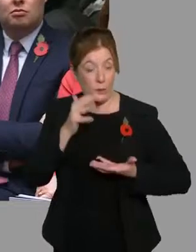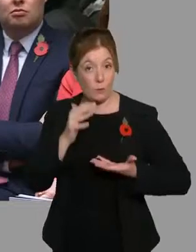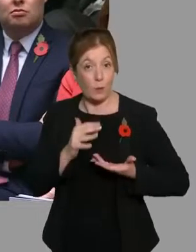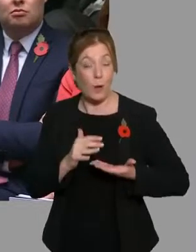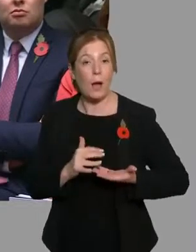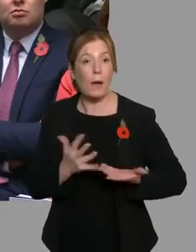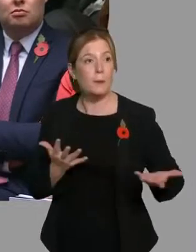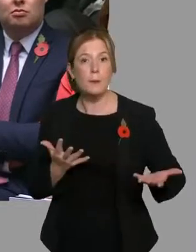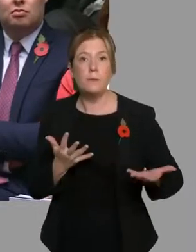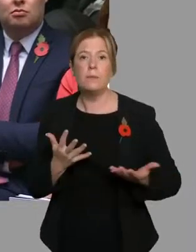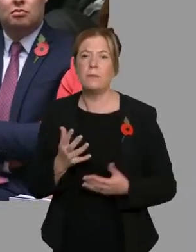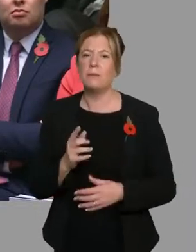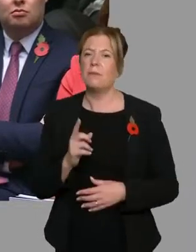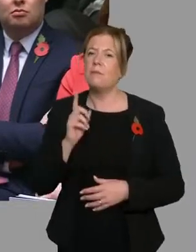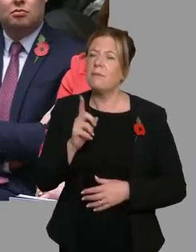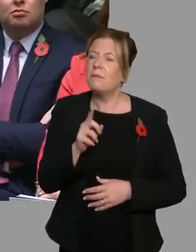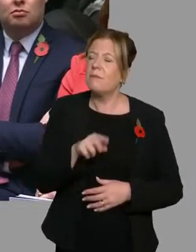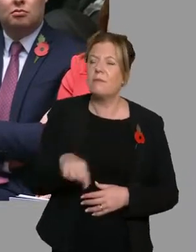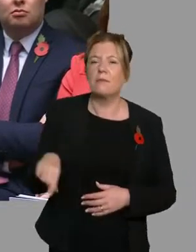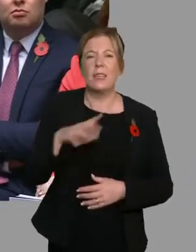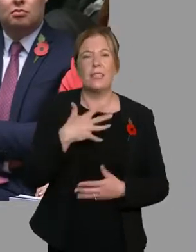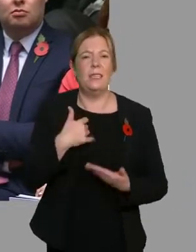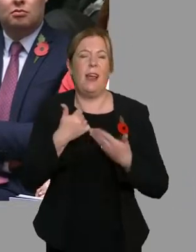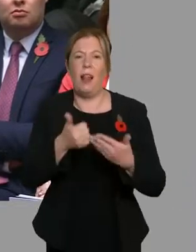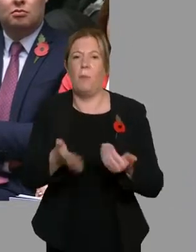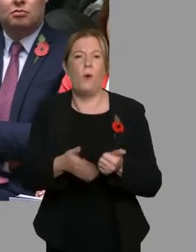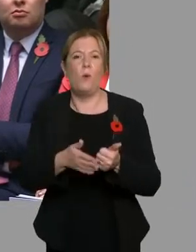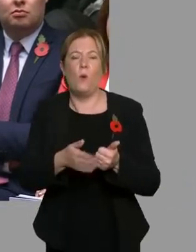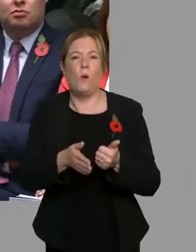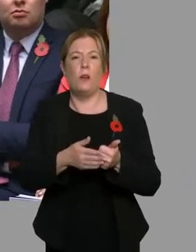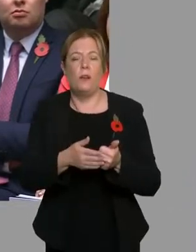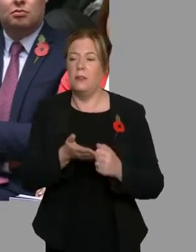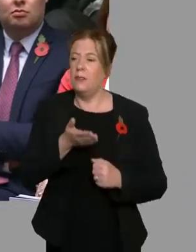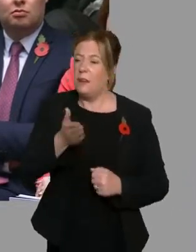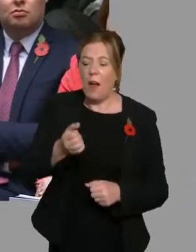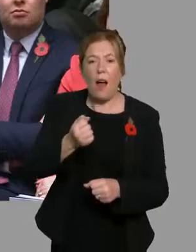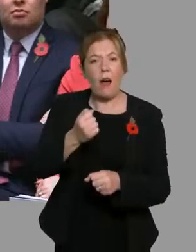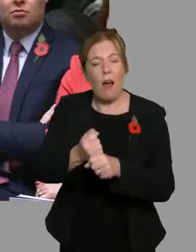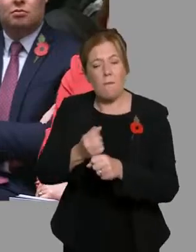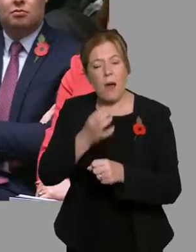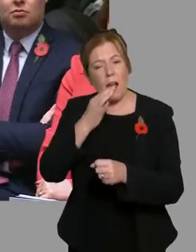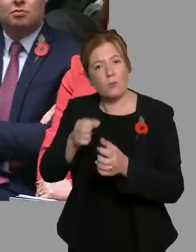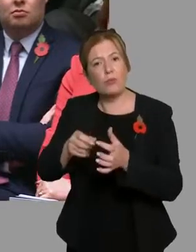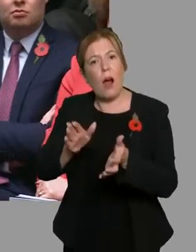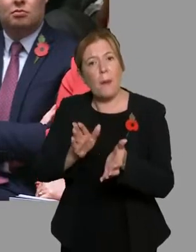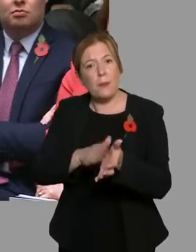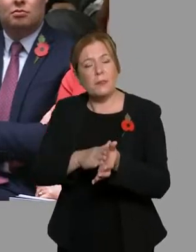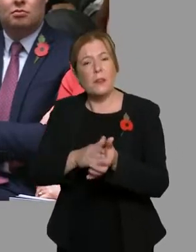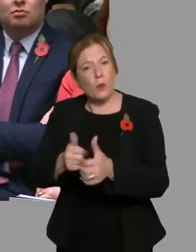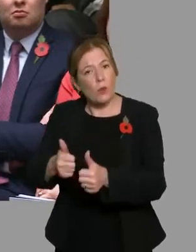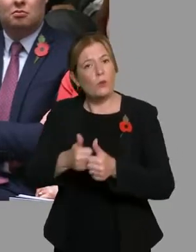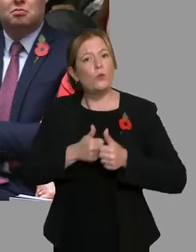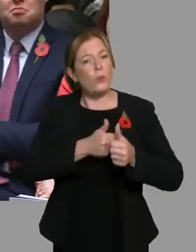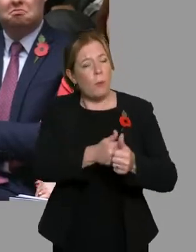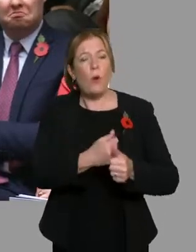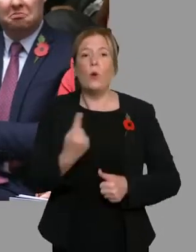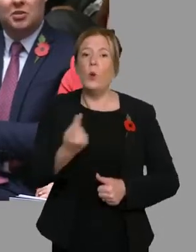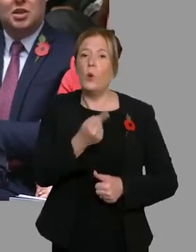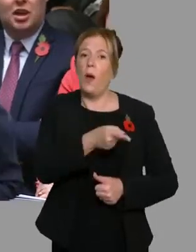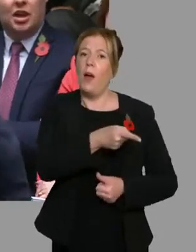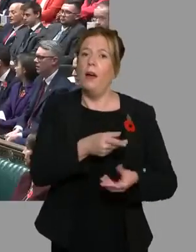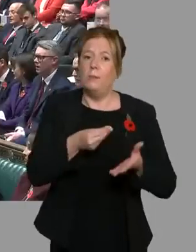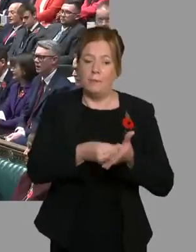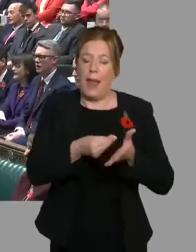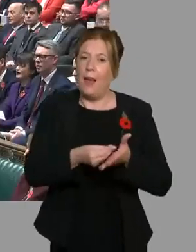Minister and his government work with me to introduce new provisions so that we can restore the credit files for survivors of economic abuse like Emily?